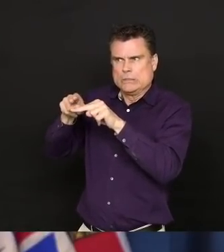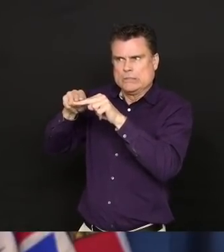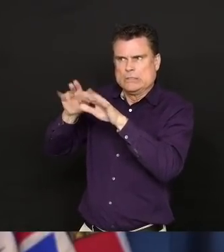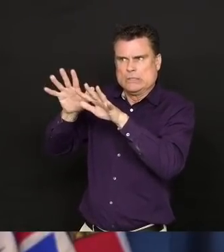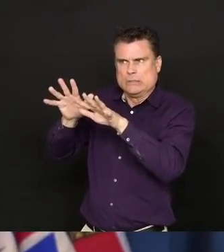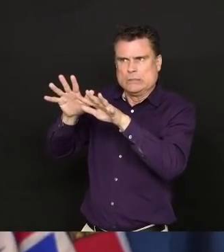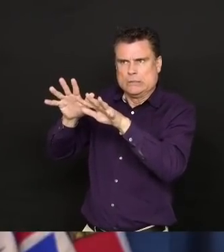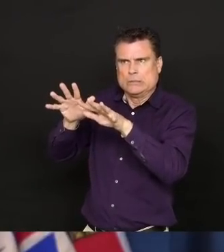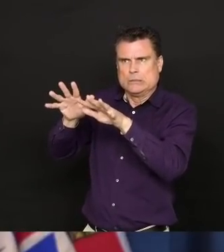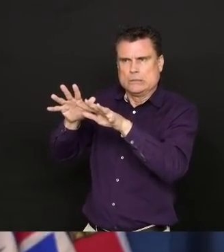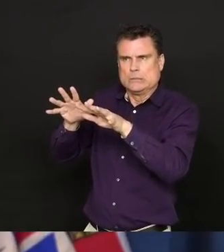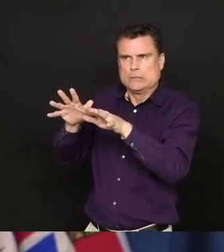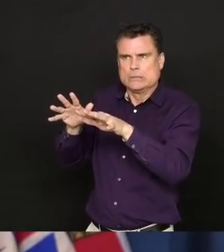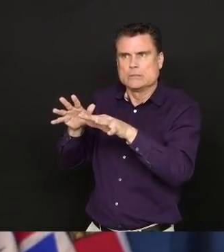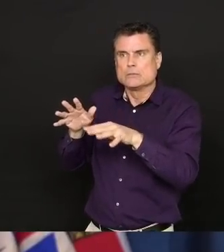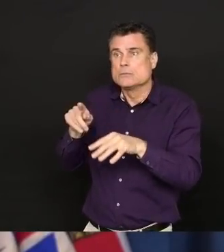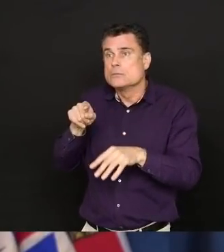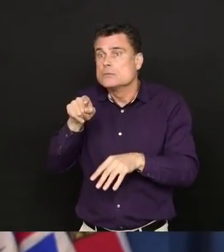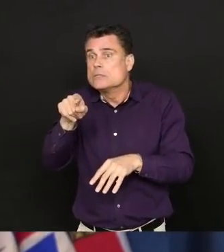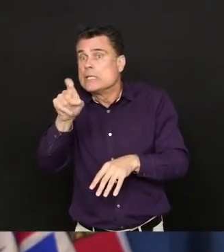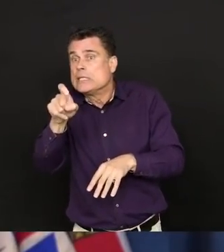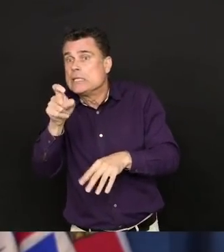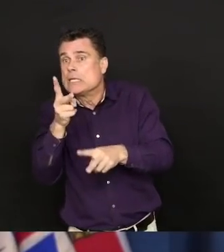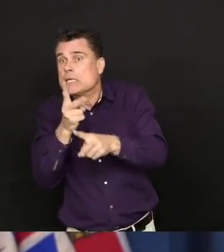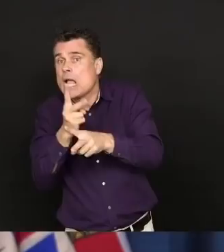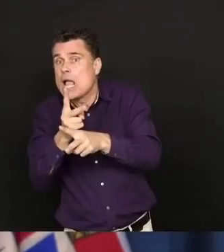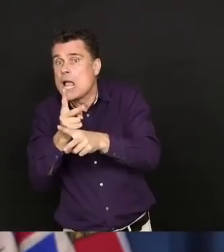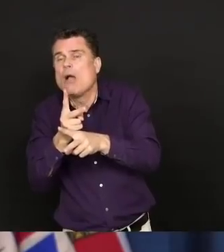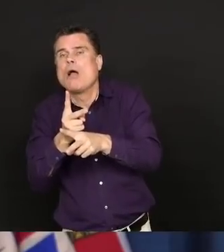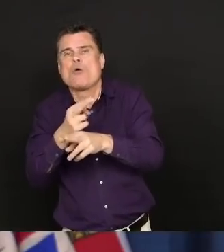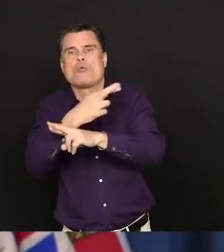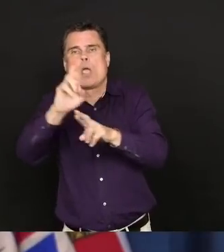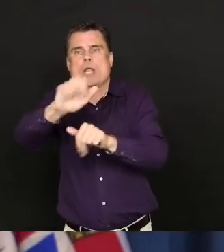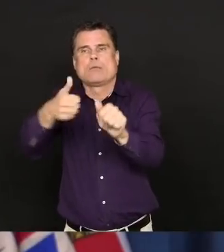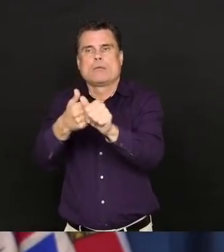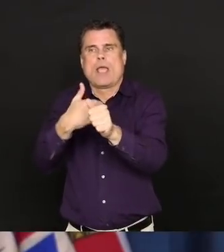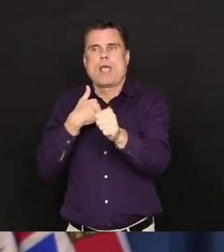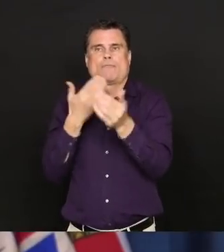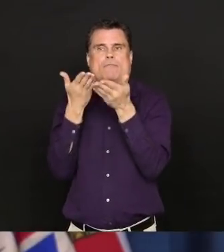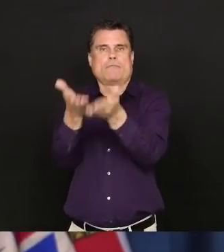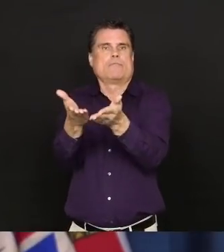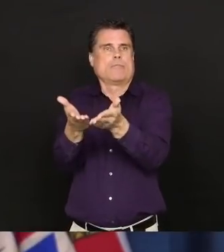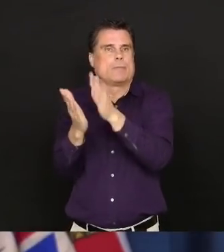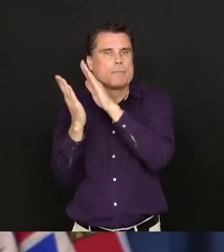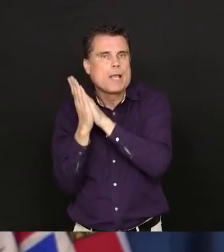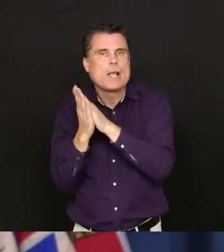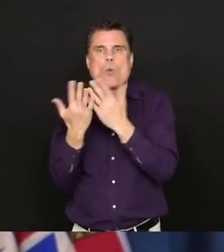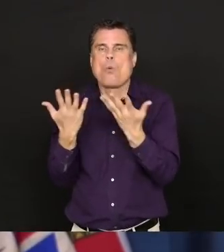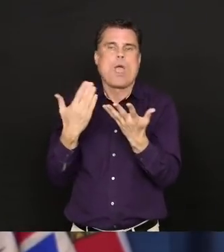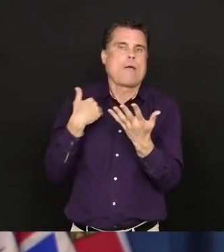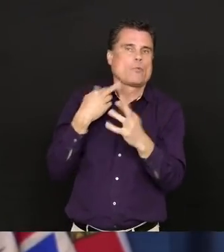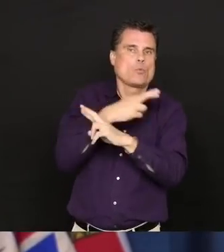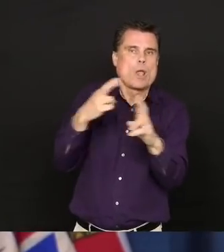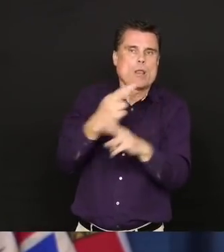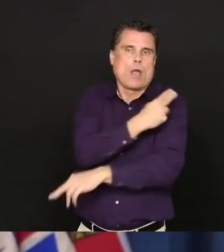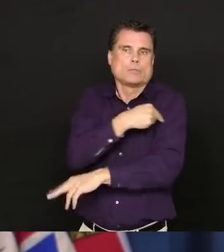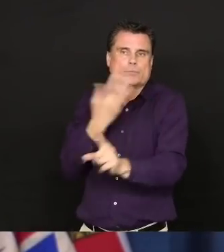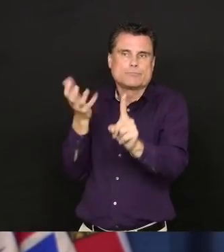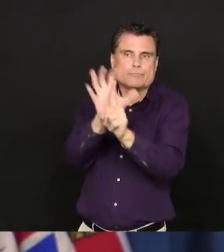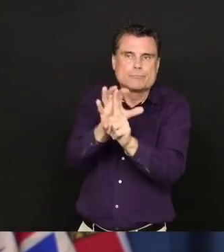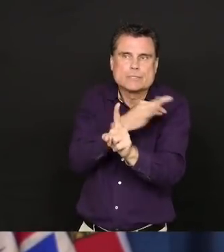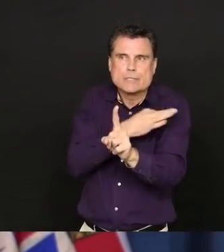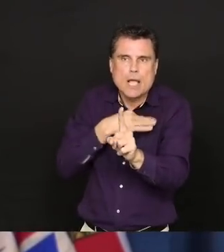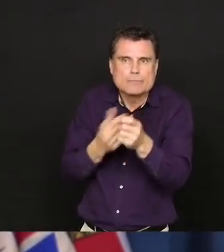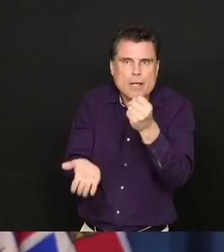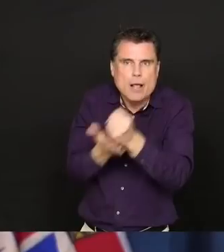control of, and we can't yet say what is going to happen. So we're doing the surveillance that I mentioned in communities very